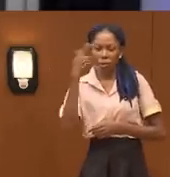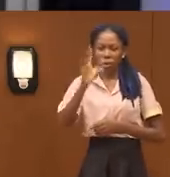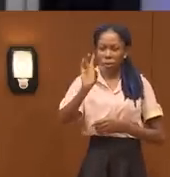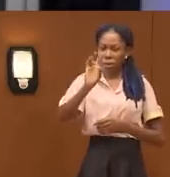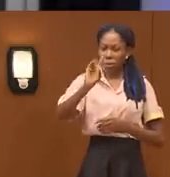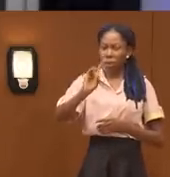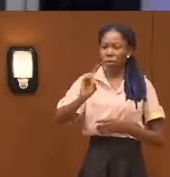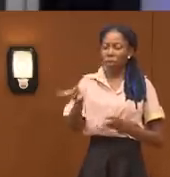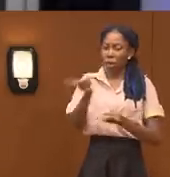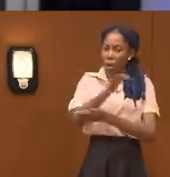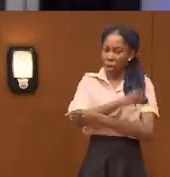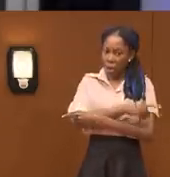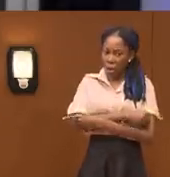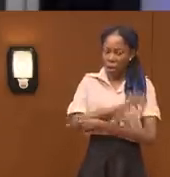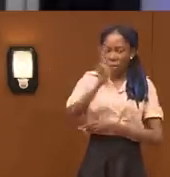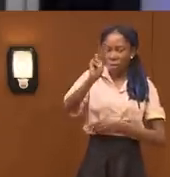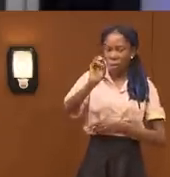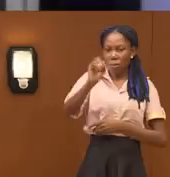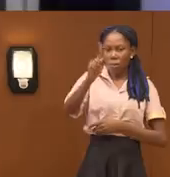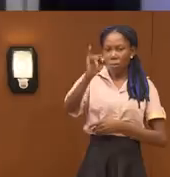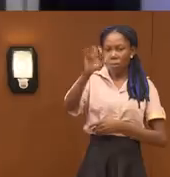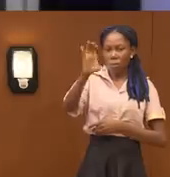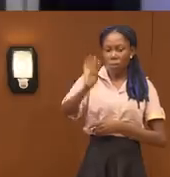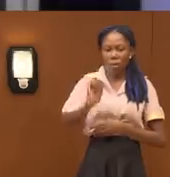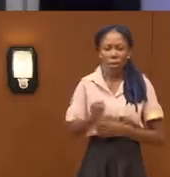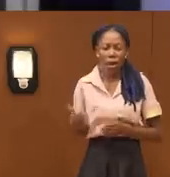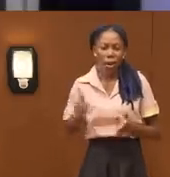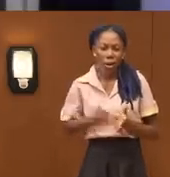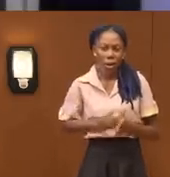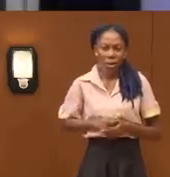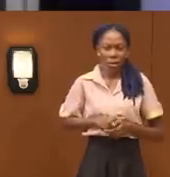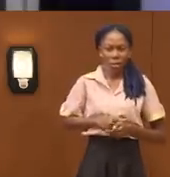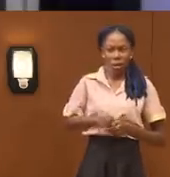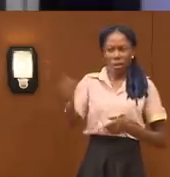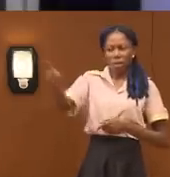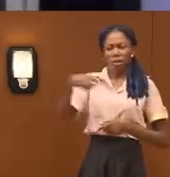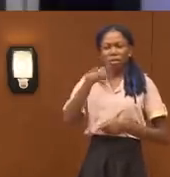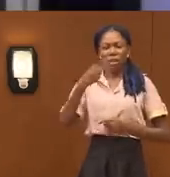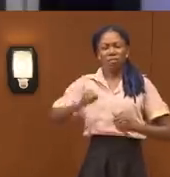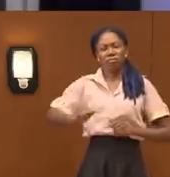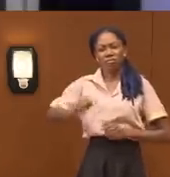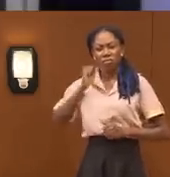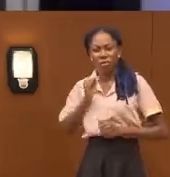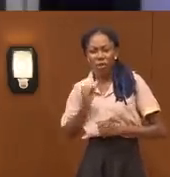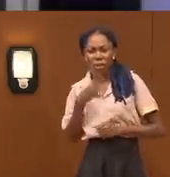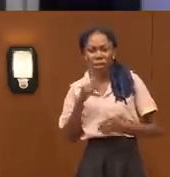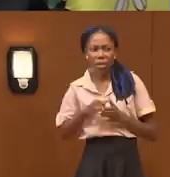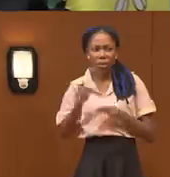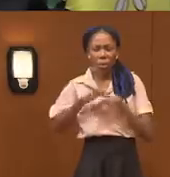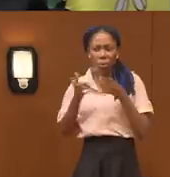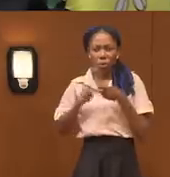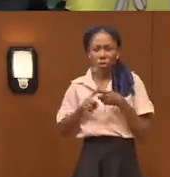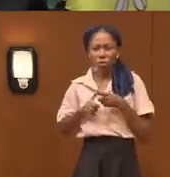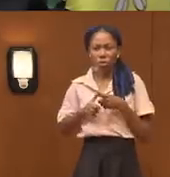now. He said that he's not going to leave, that he's offering the money. He said it's not about money. So I decided to... He said this